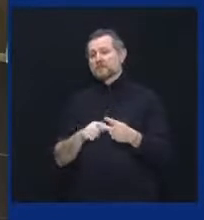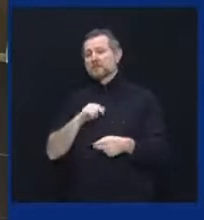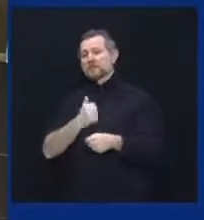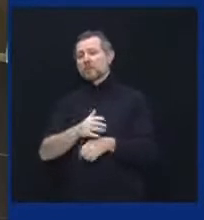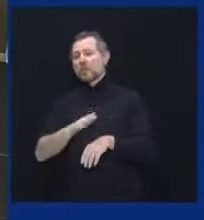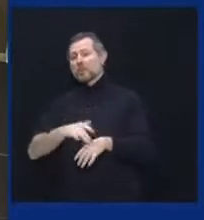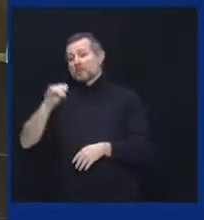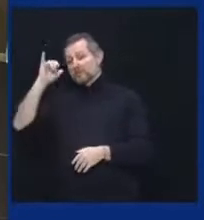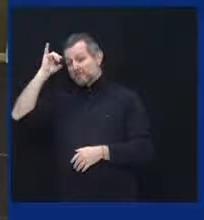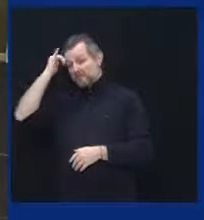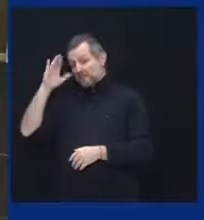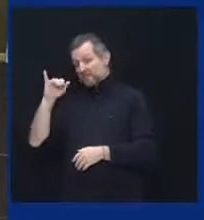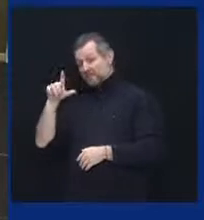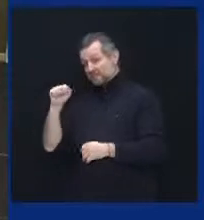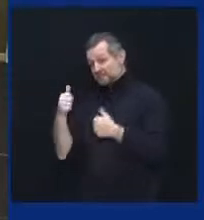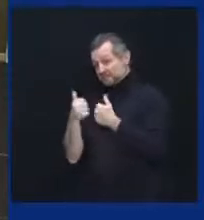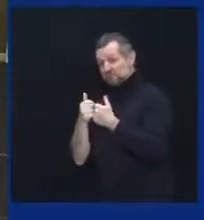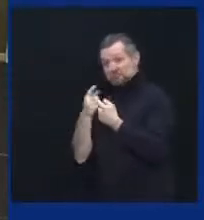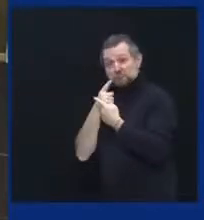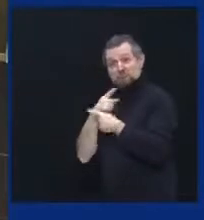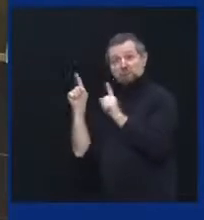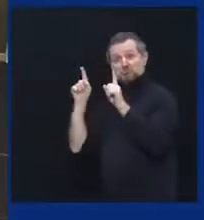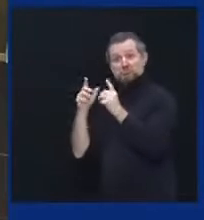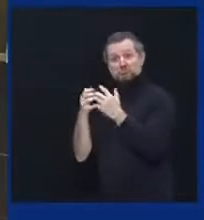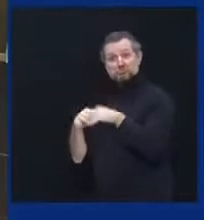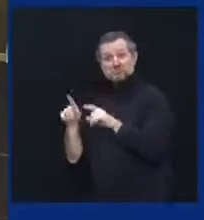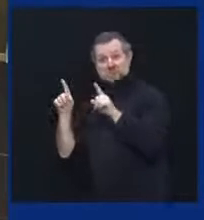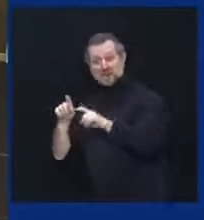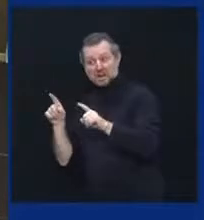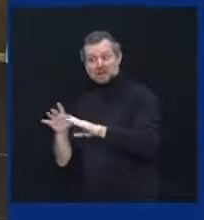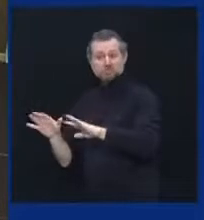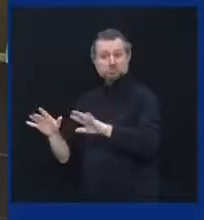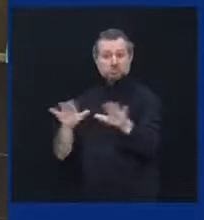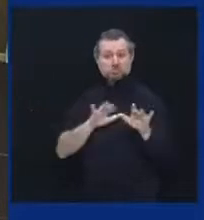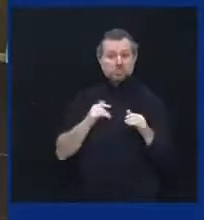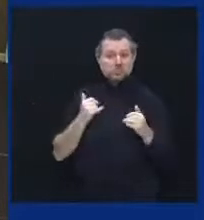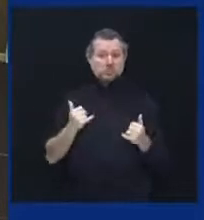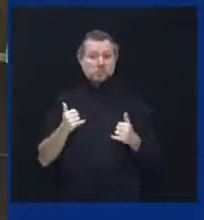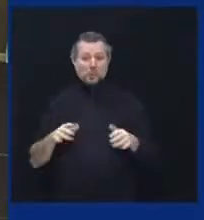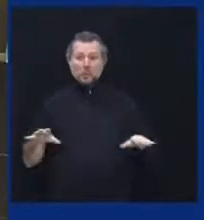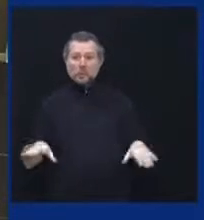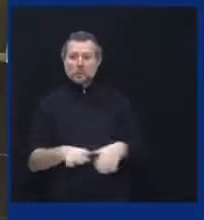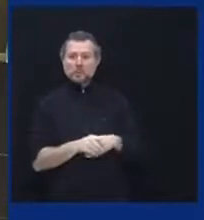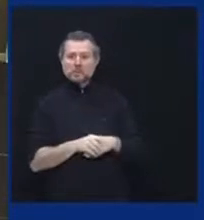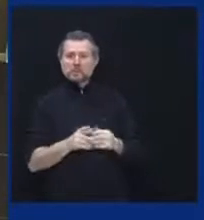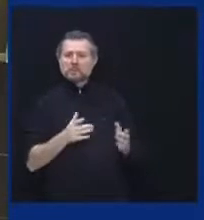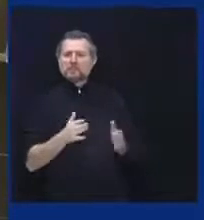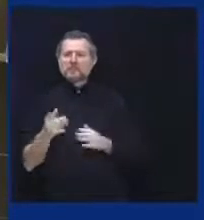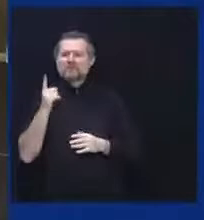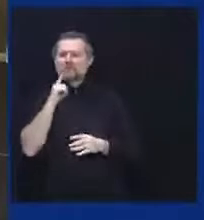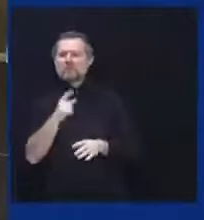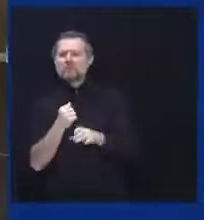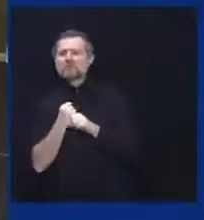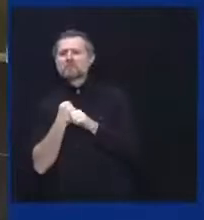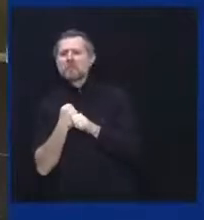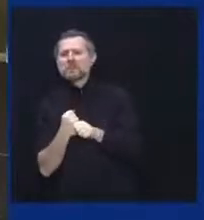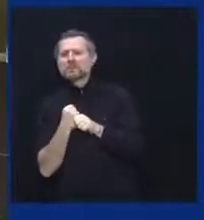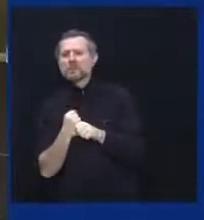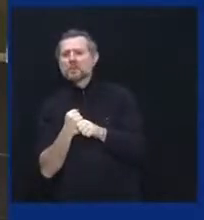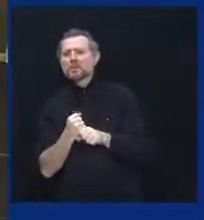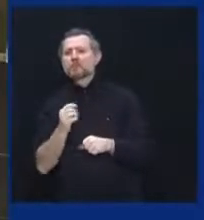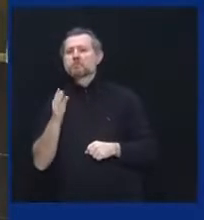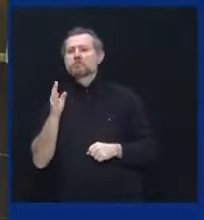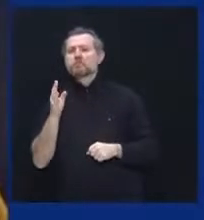Buffalo Bills game and testing and allowing wedding receptions, what are your plans for baseball and for Broadway?